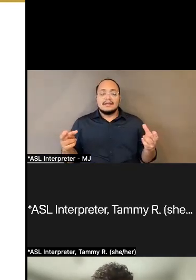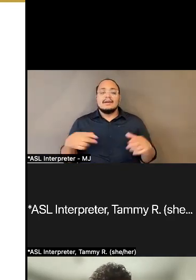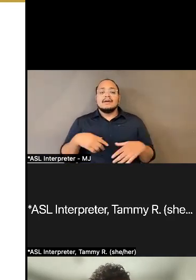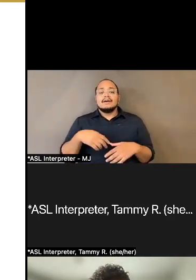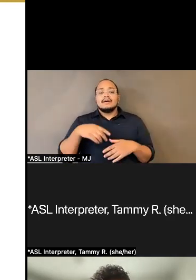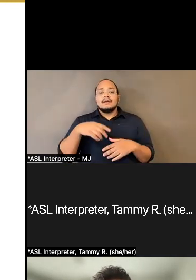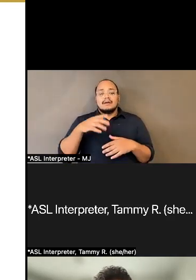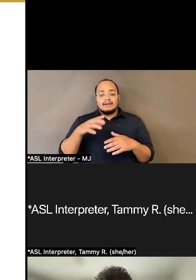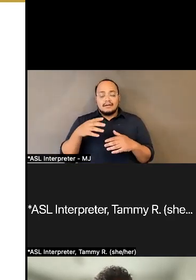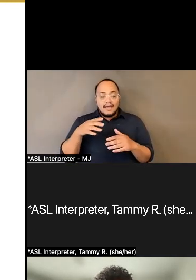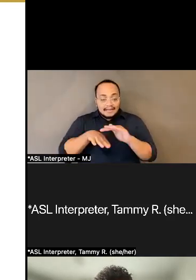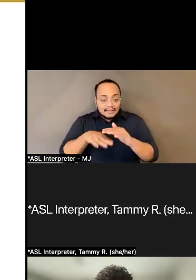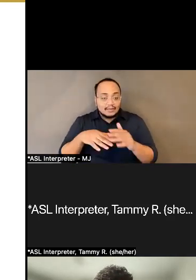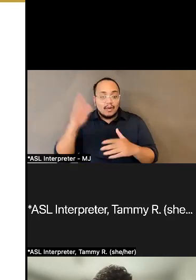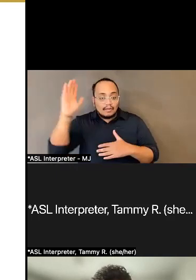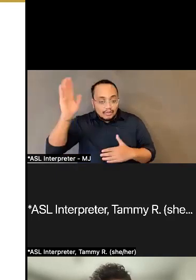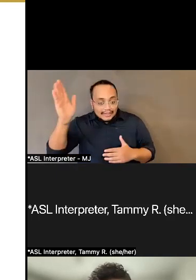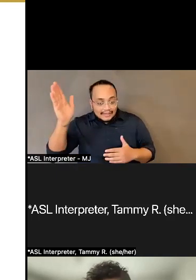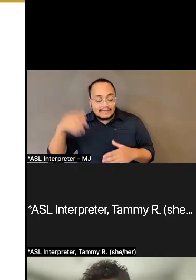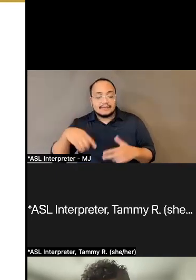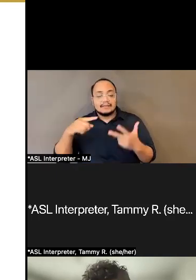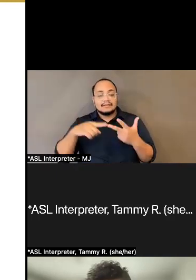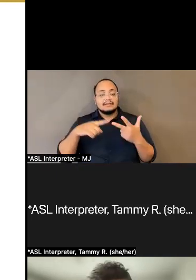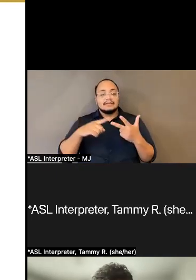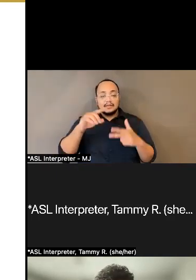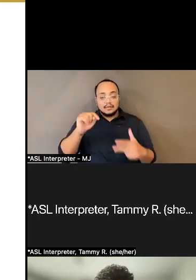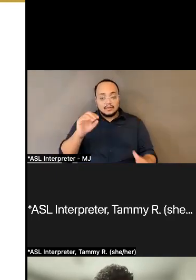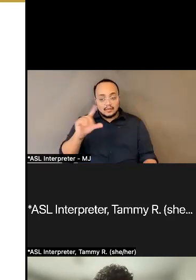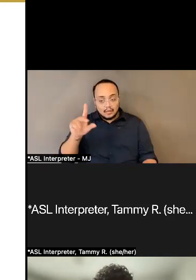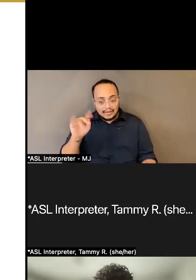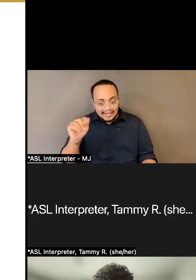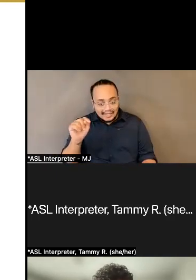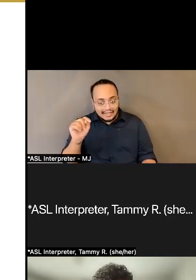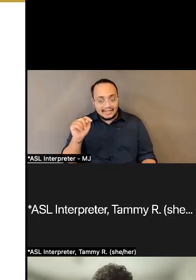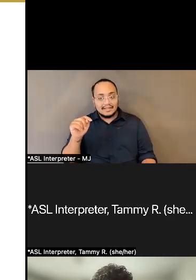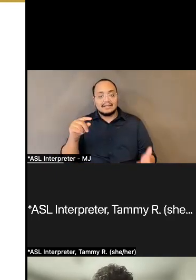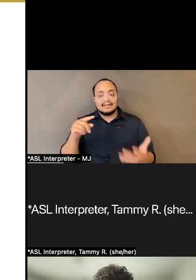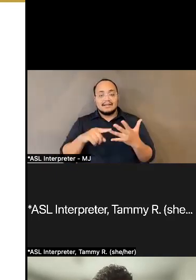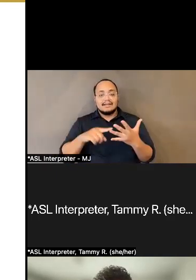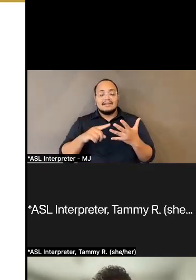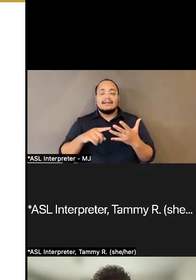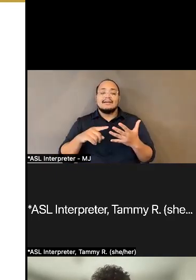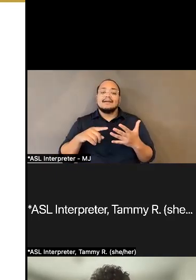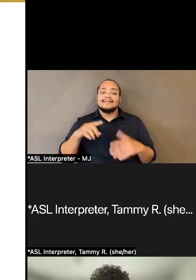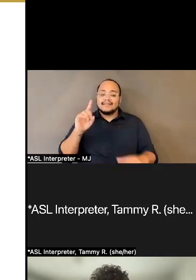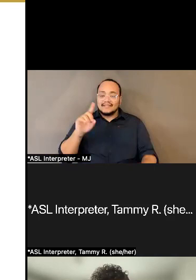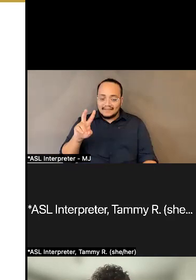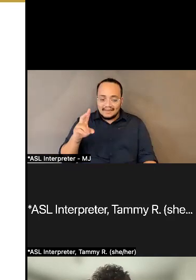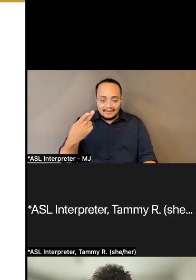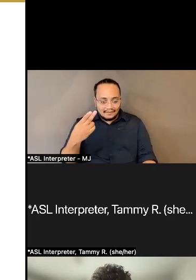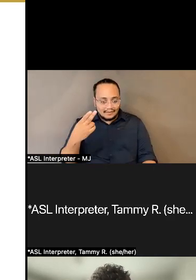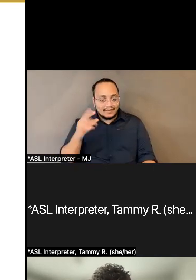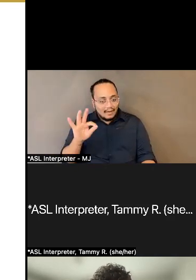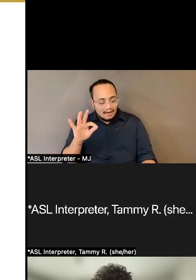our briefs, access to the toolkit on the DV Housing First model, and other things that